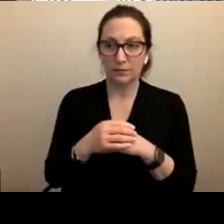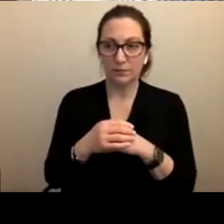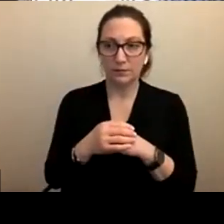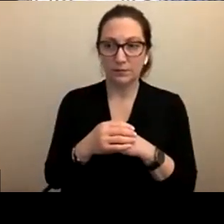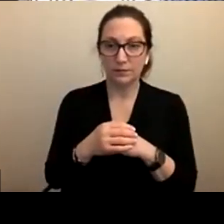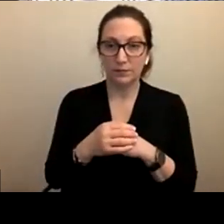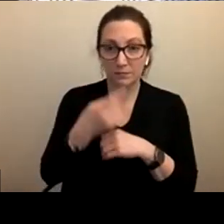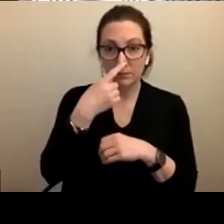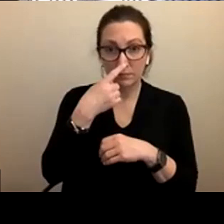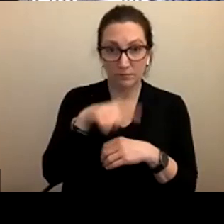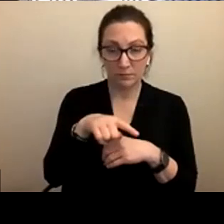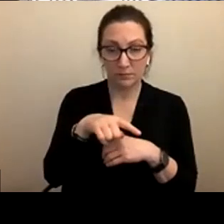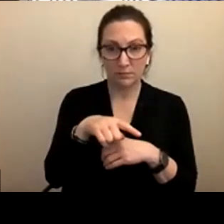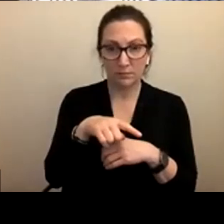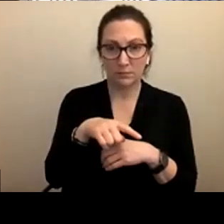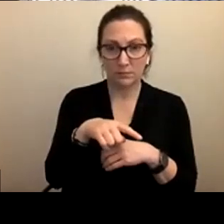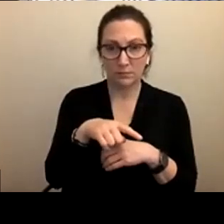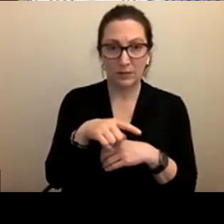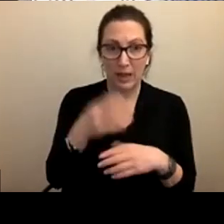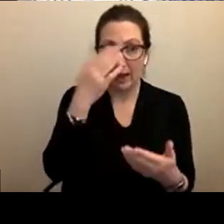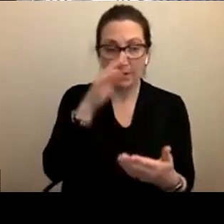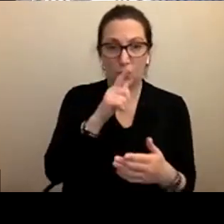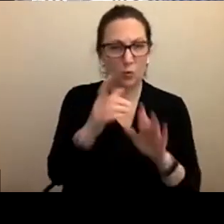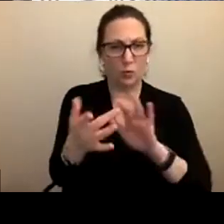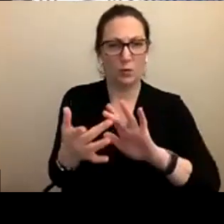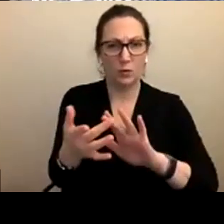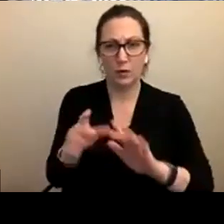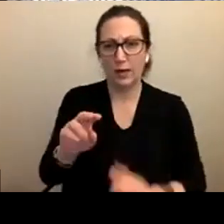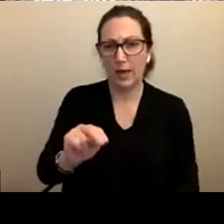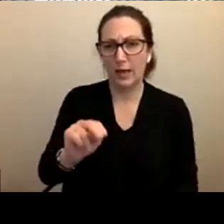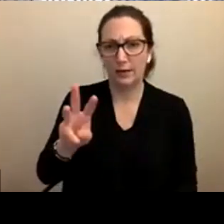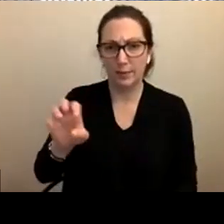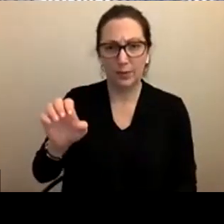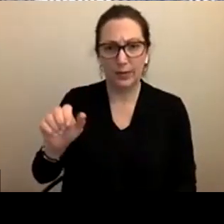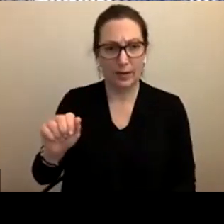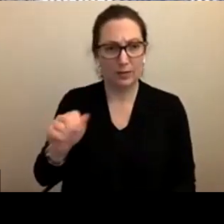you please, I'm not sure who is communicating with NWEA?